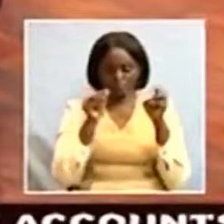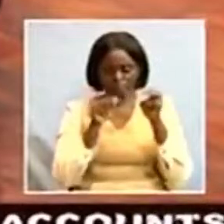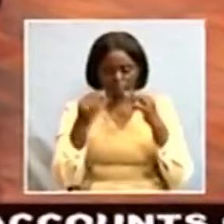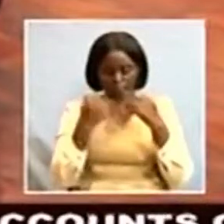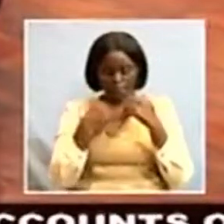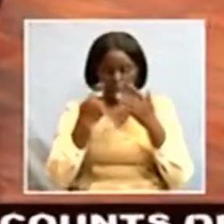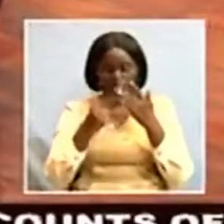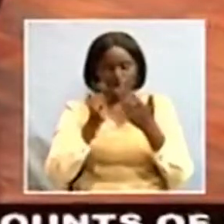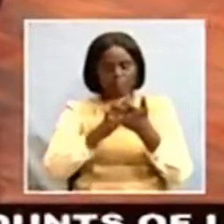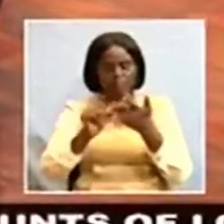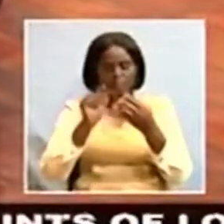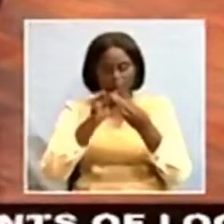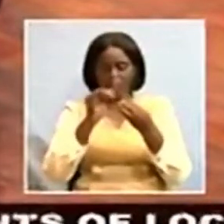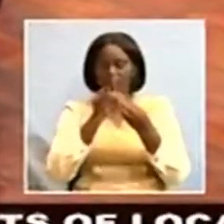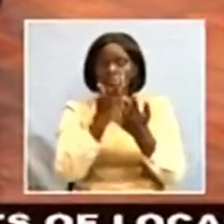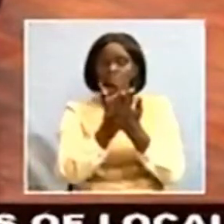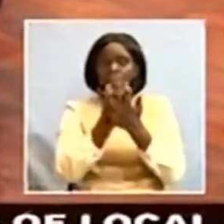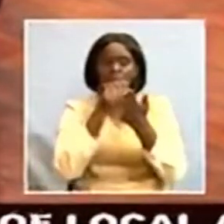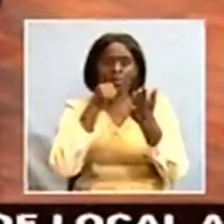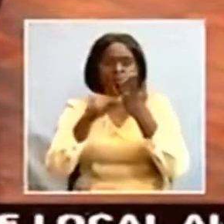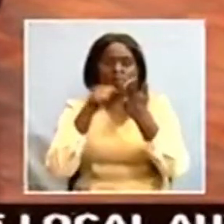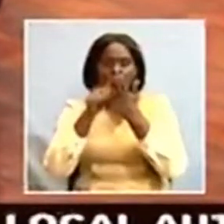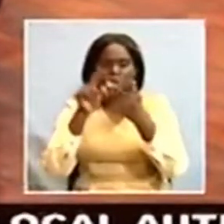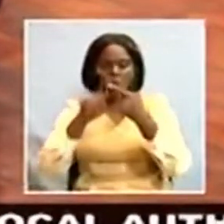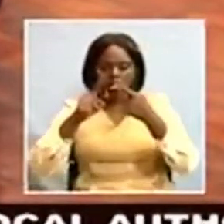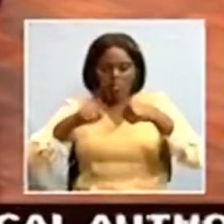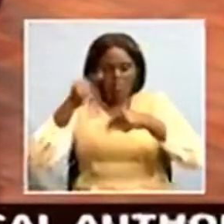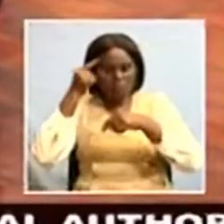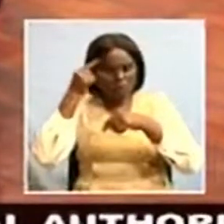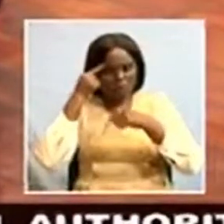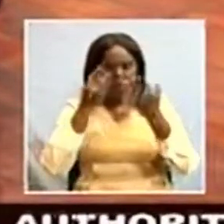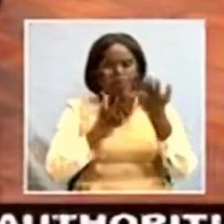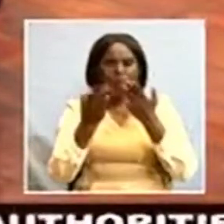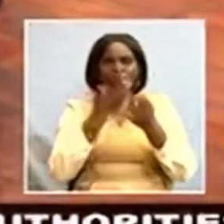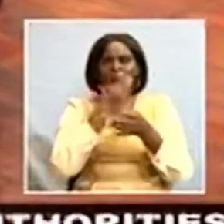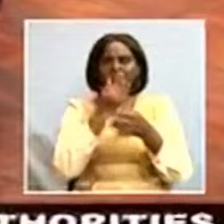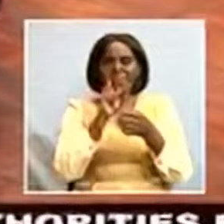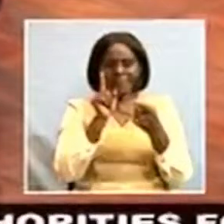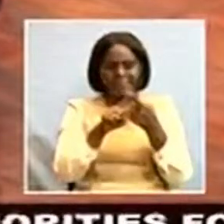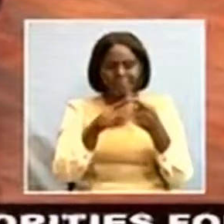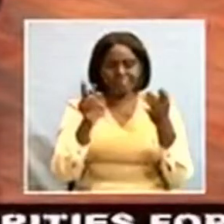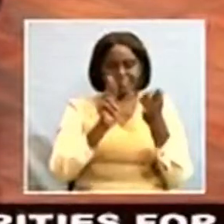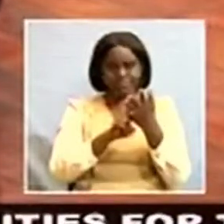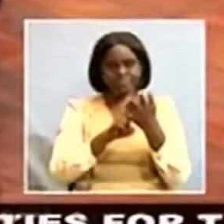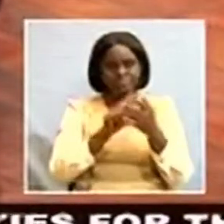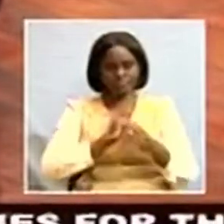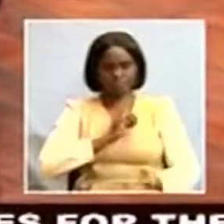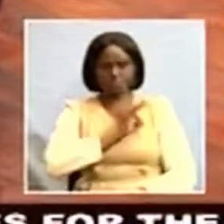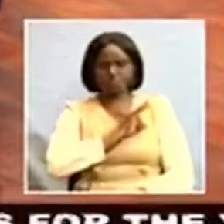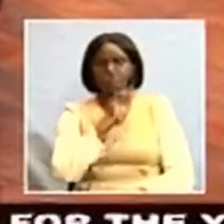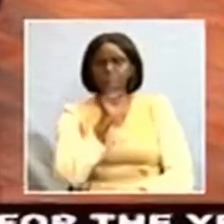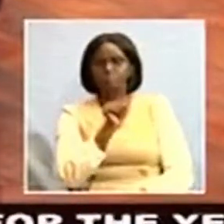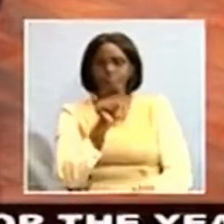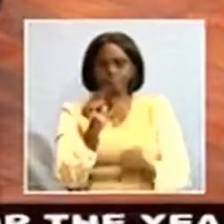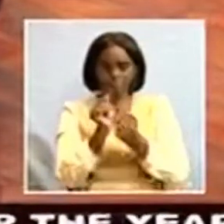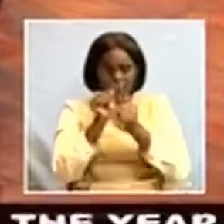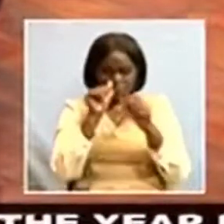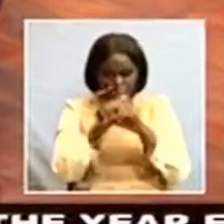has written recommendation letters to Local Government Service Commission to realign the staff